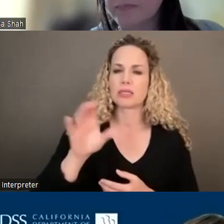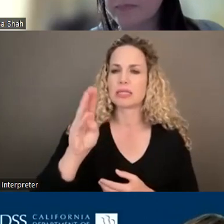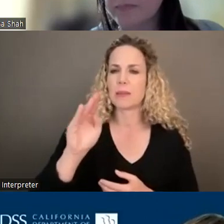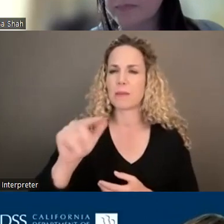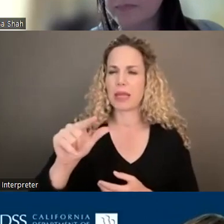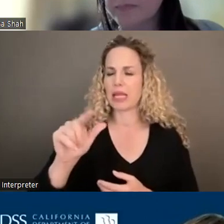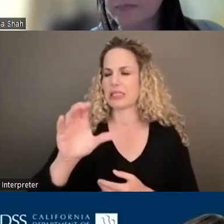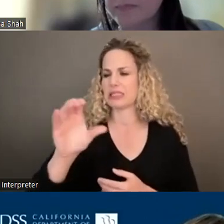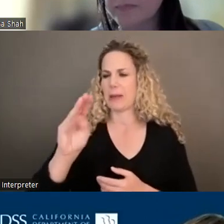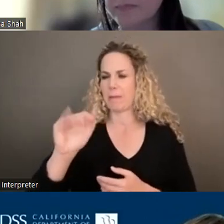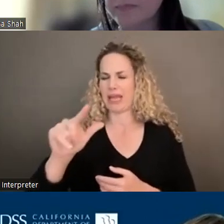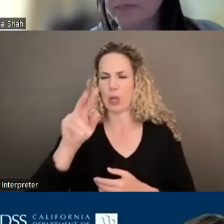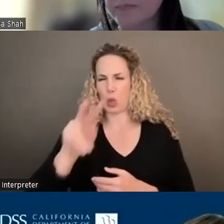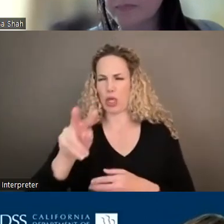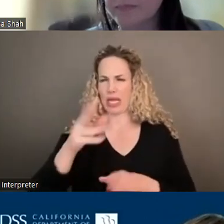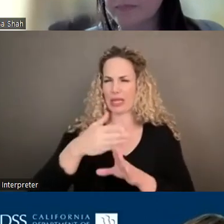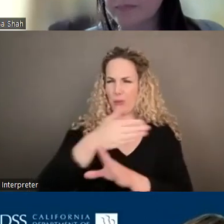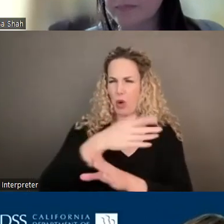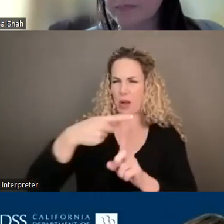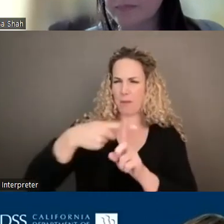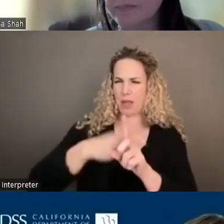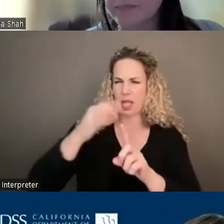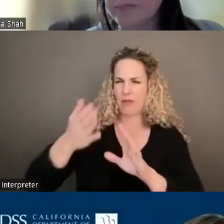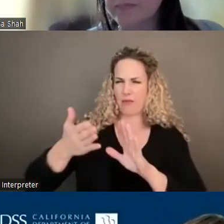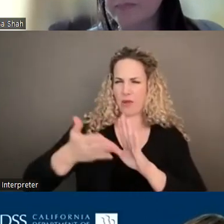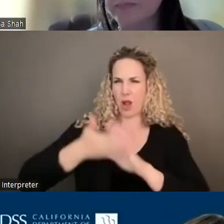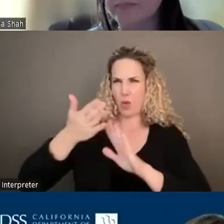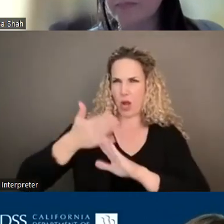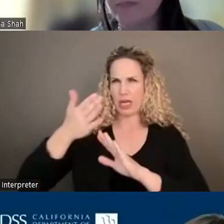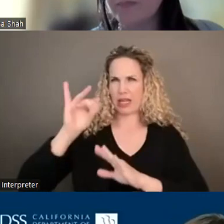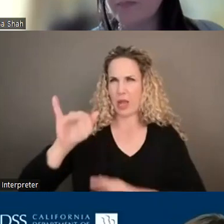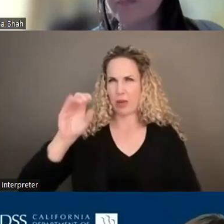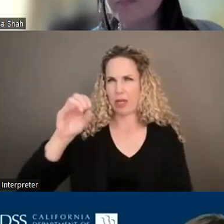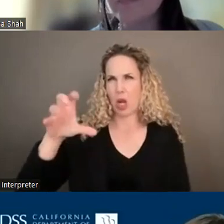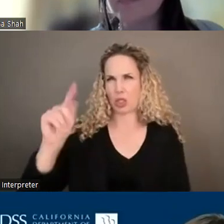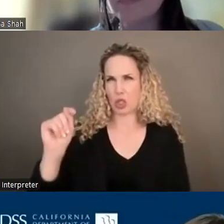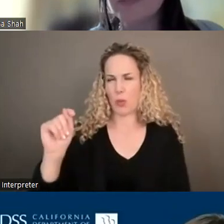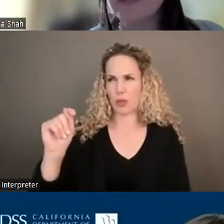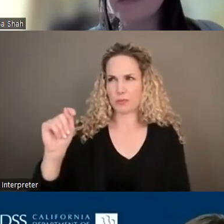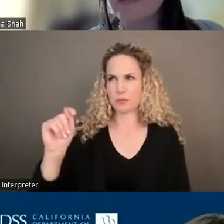we're looking at the prior month of operation, which would have been October.